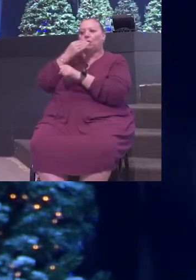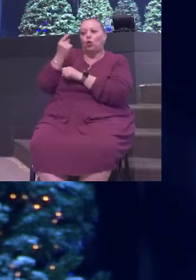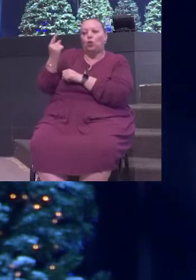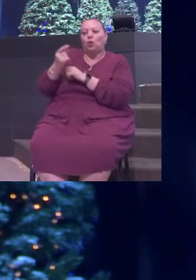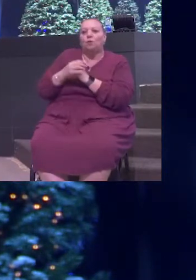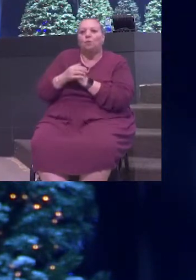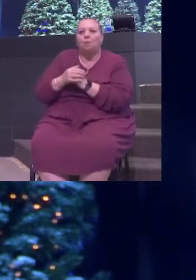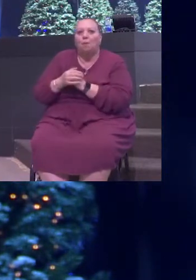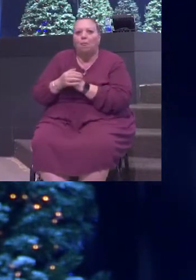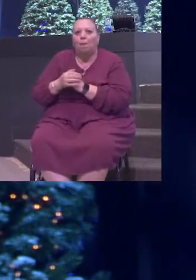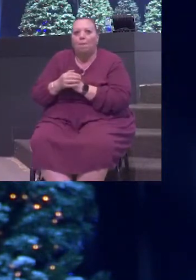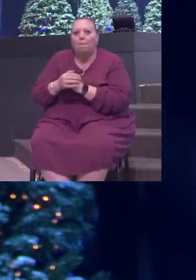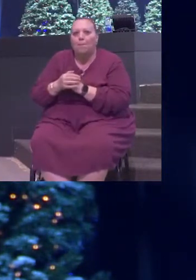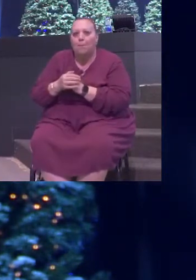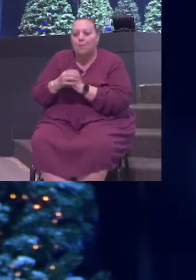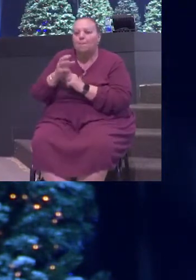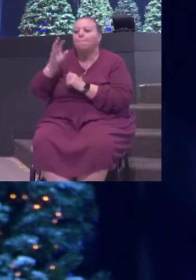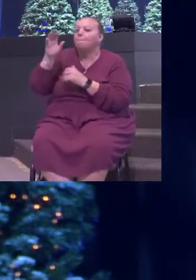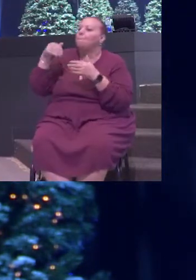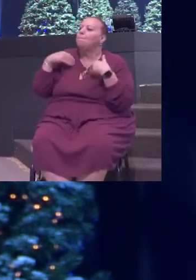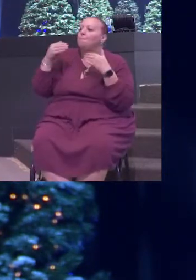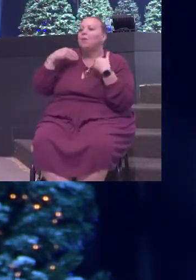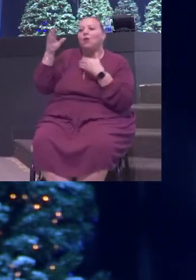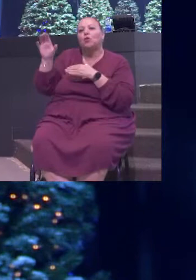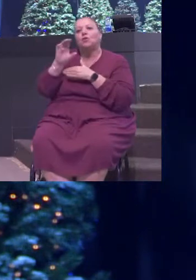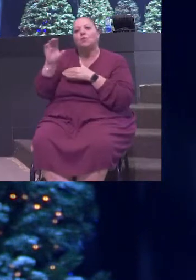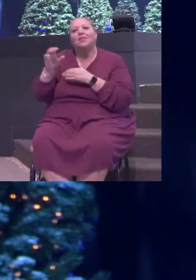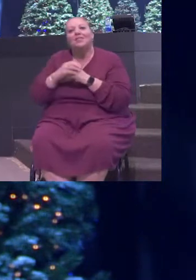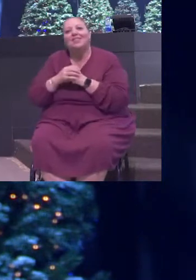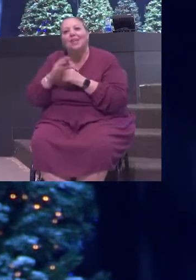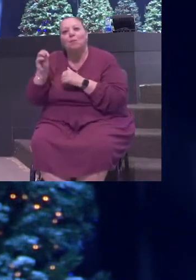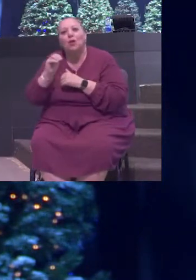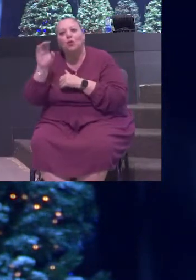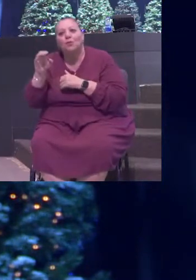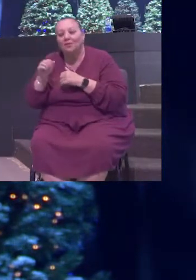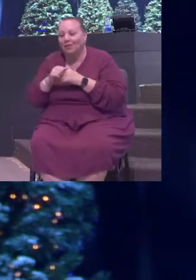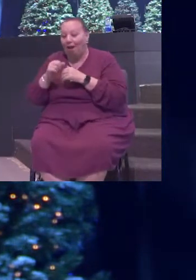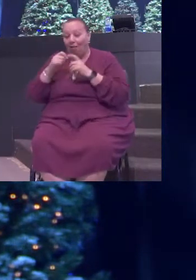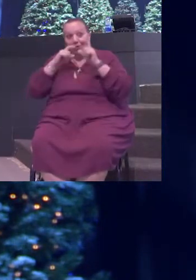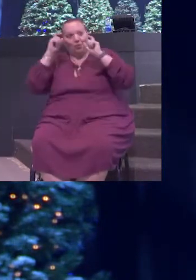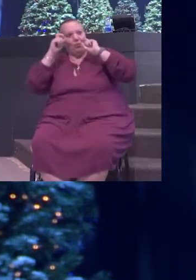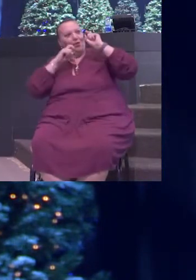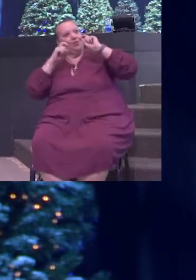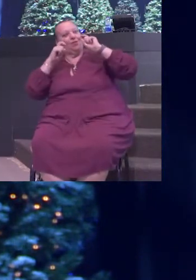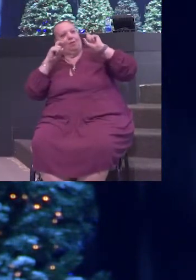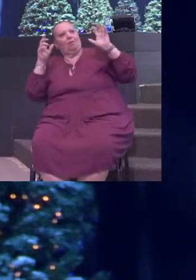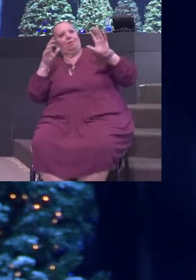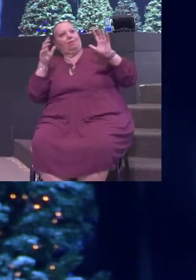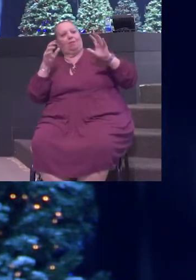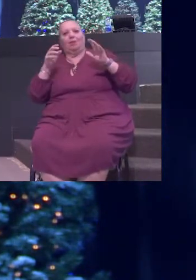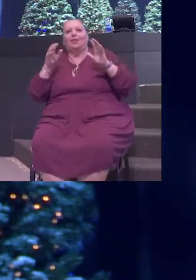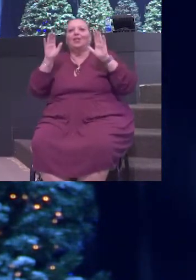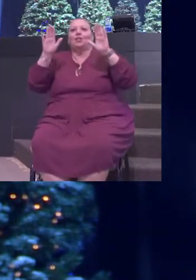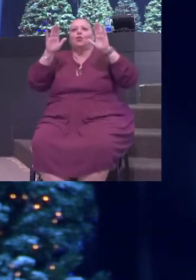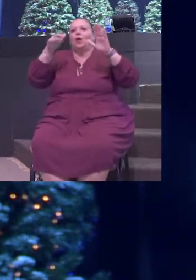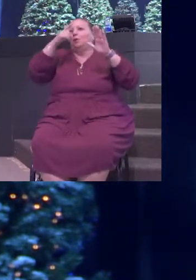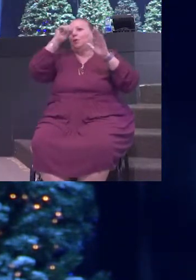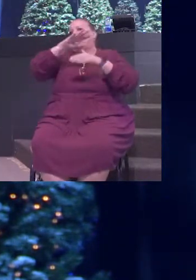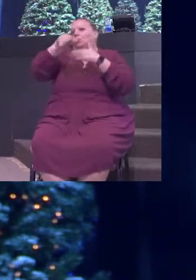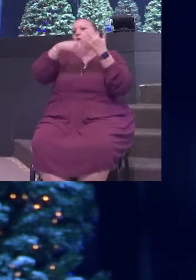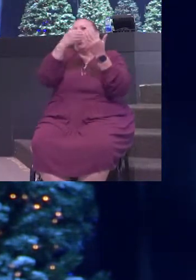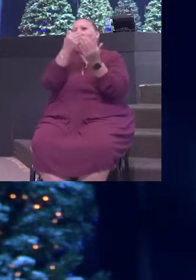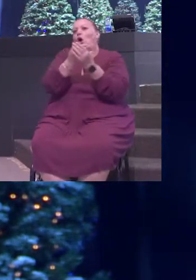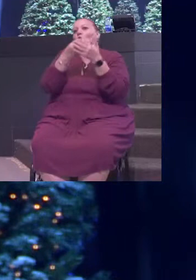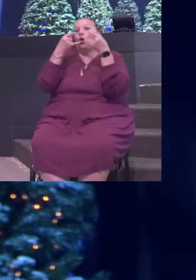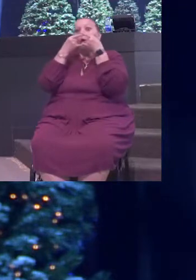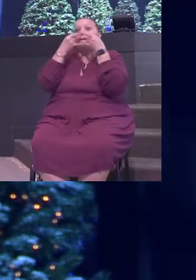one. Merry Christmas. He said, I love their expressions. And then he said, it's great because we're all